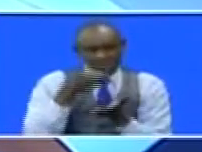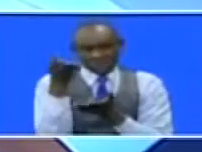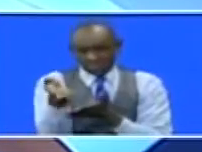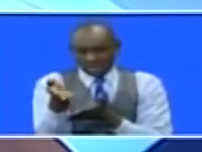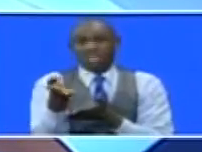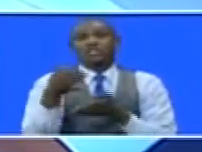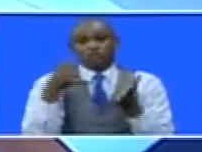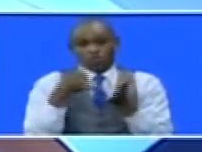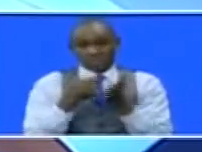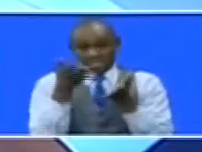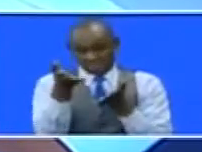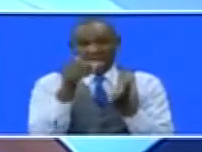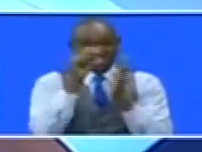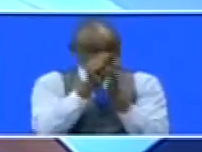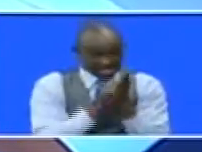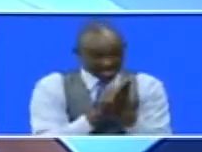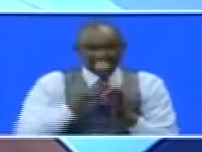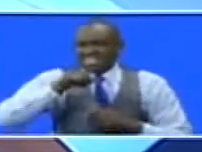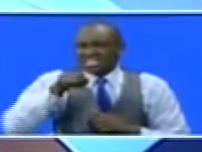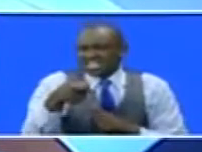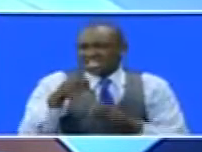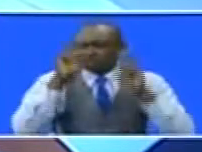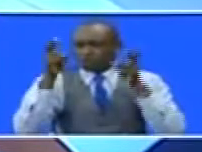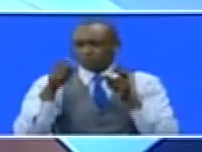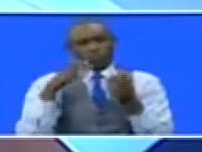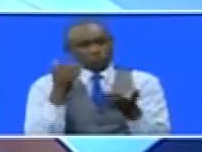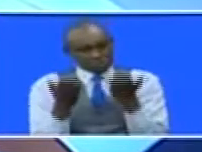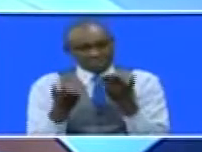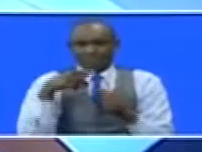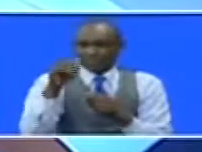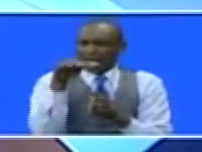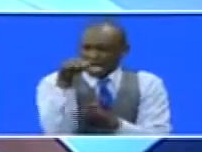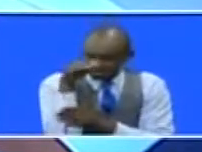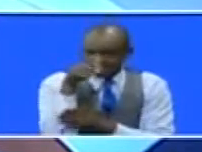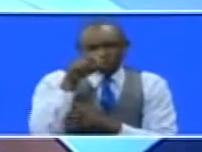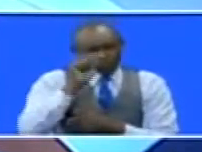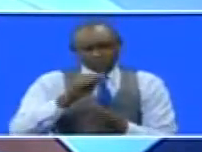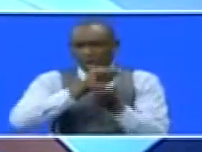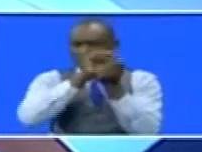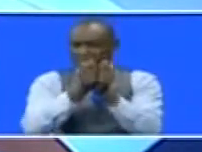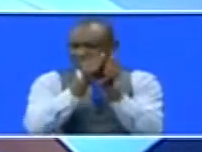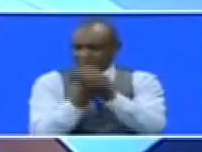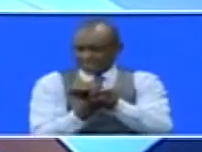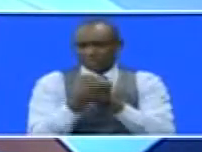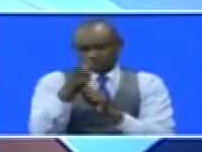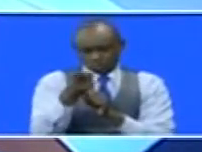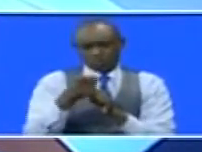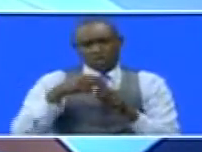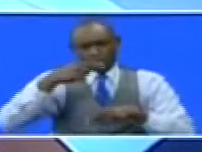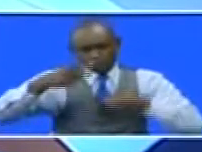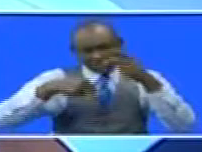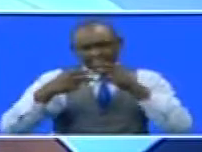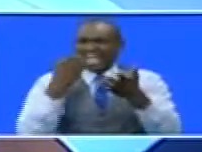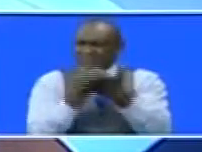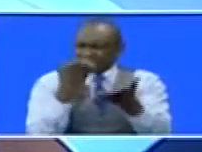been included in the agenda. Key among those items is the request for a review of the amendments to rules of procedure and